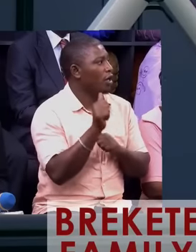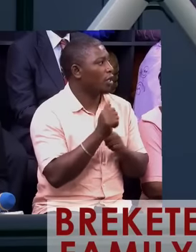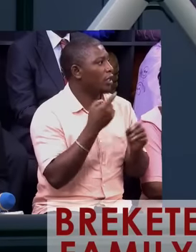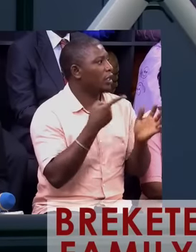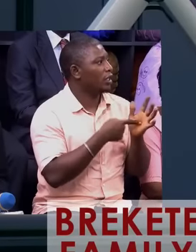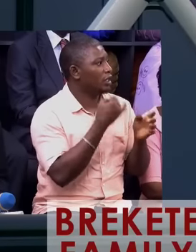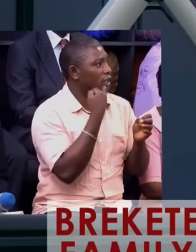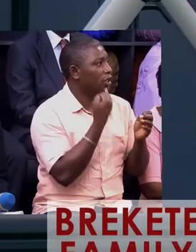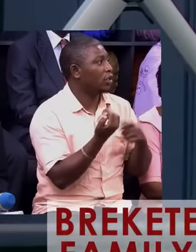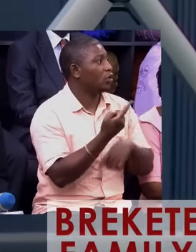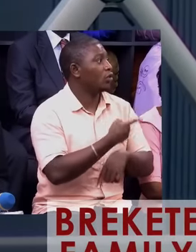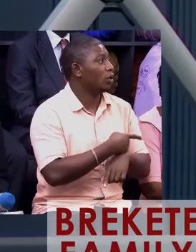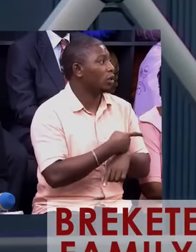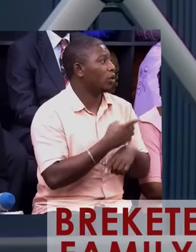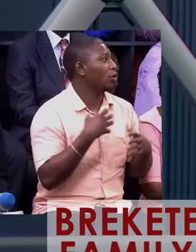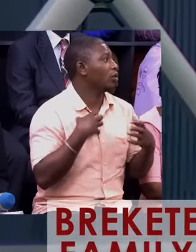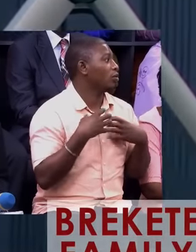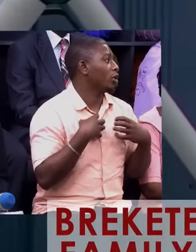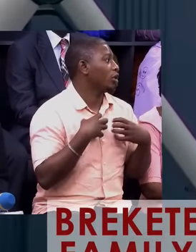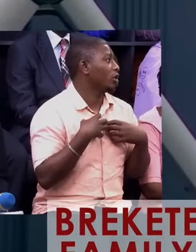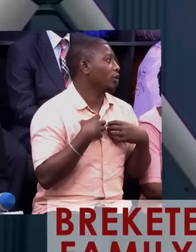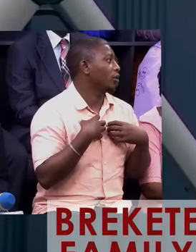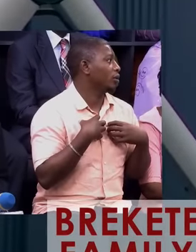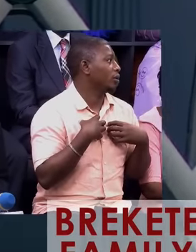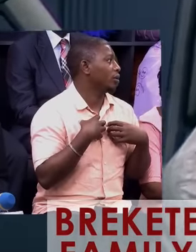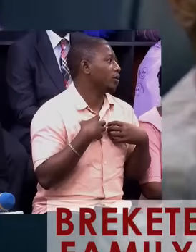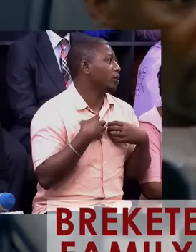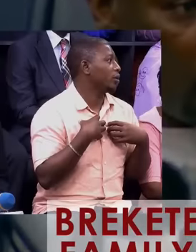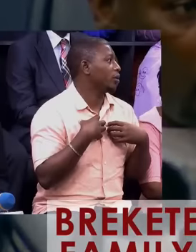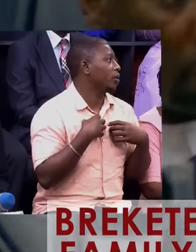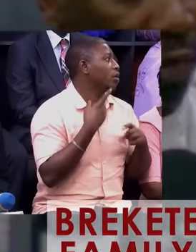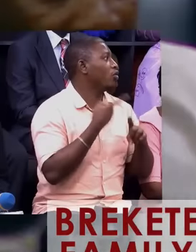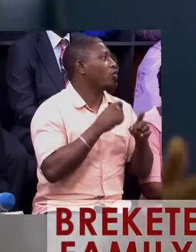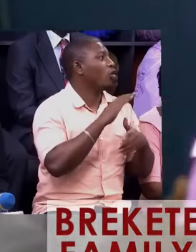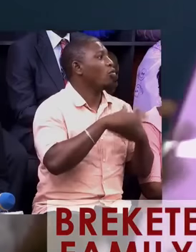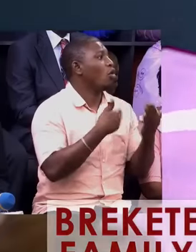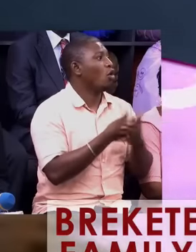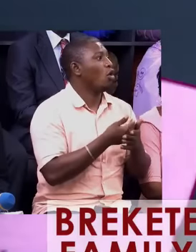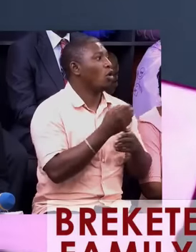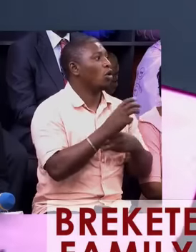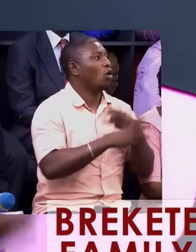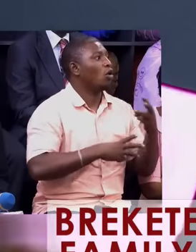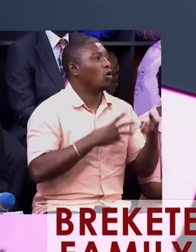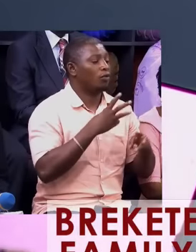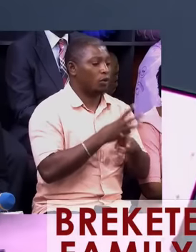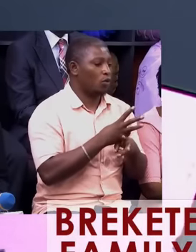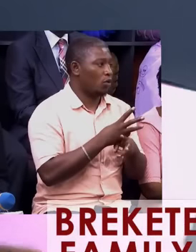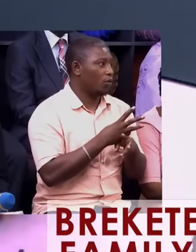this is today's complaints from all over the